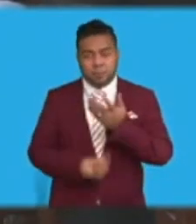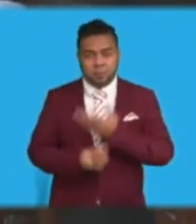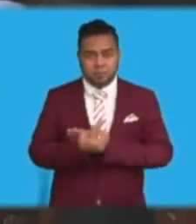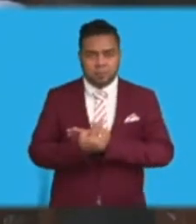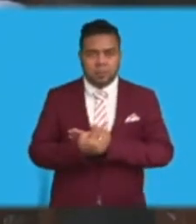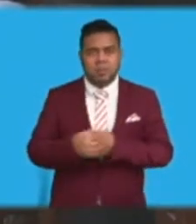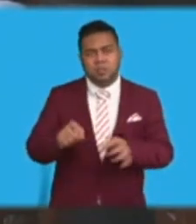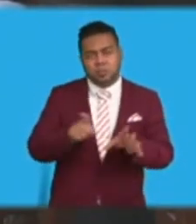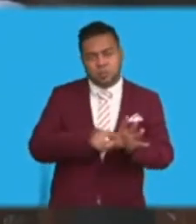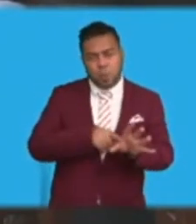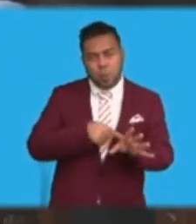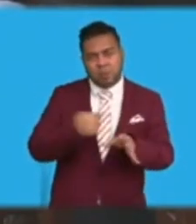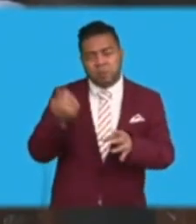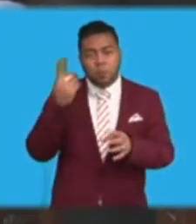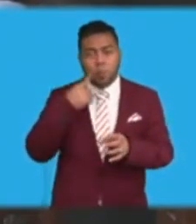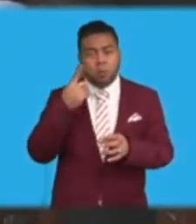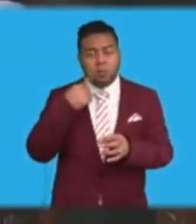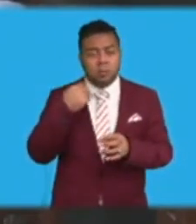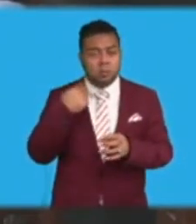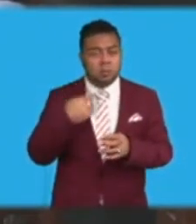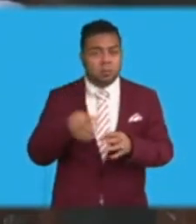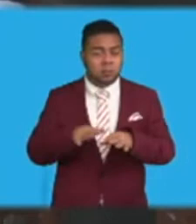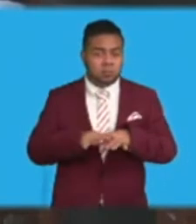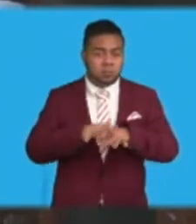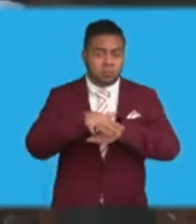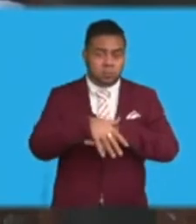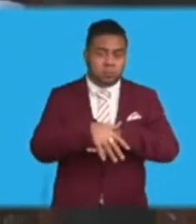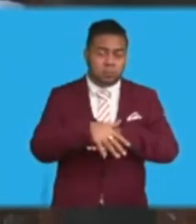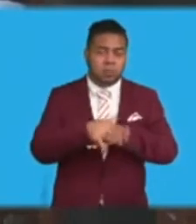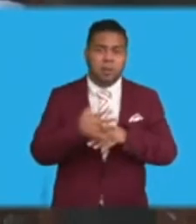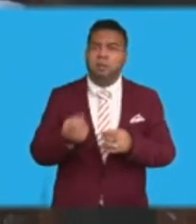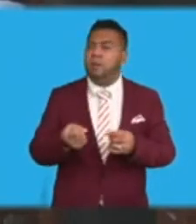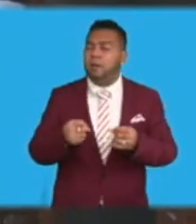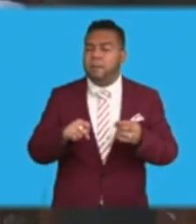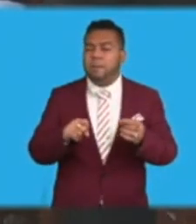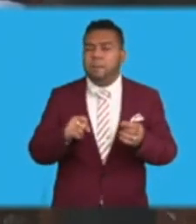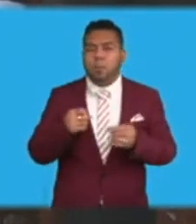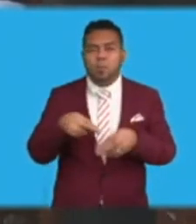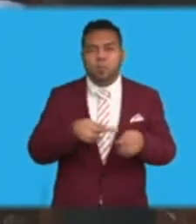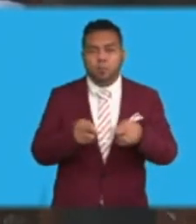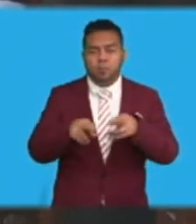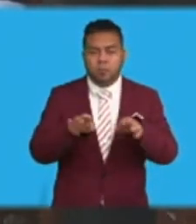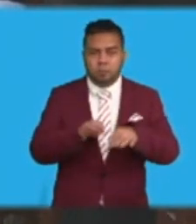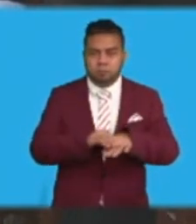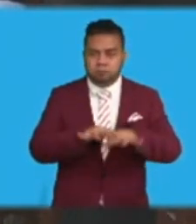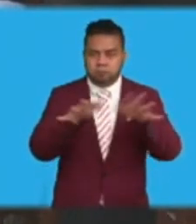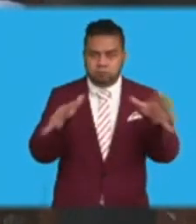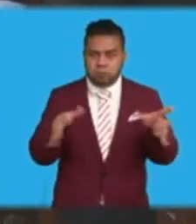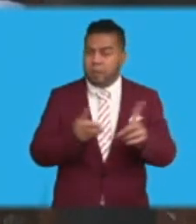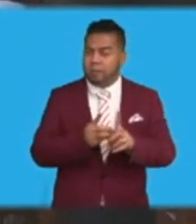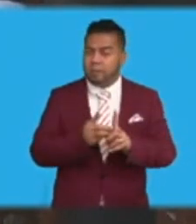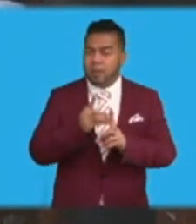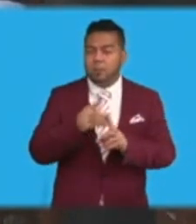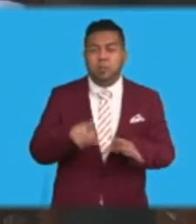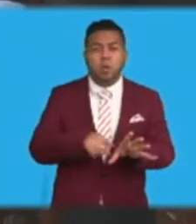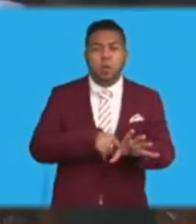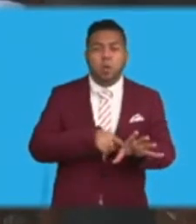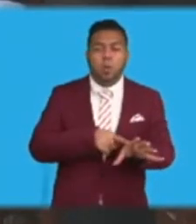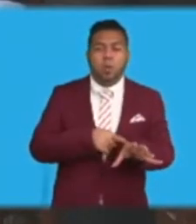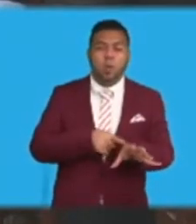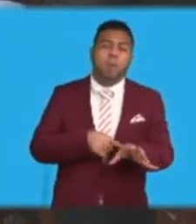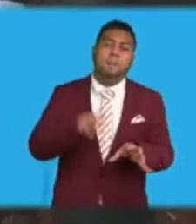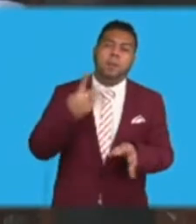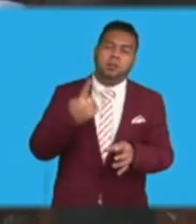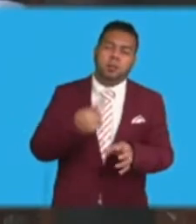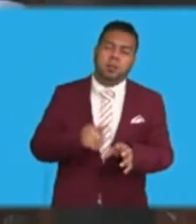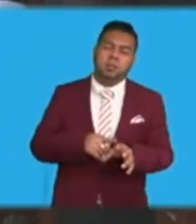a result of water bodies overflooding their banks. They develop slowly and can last for days and weeks.